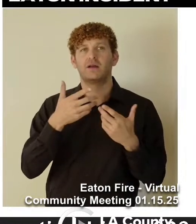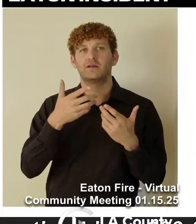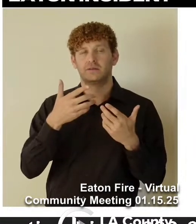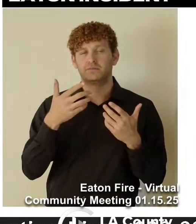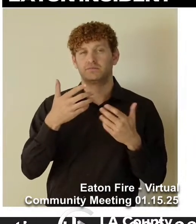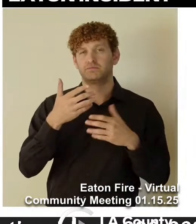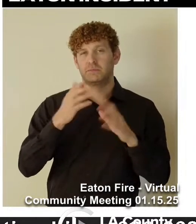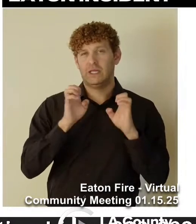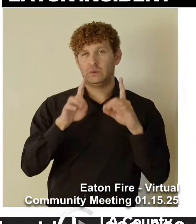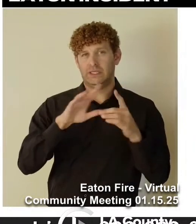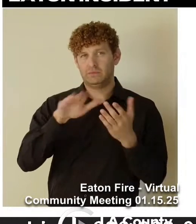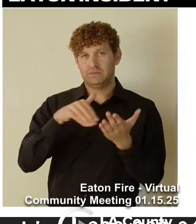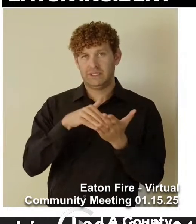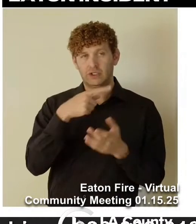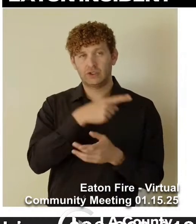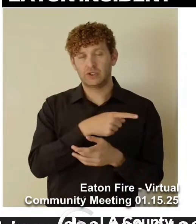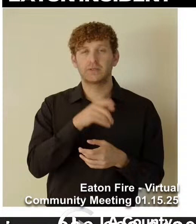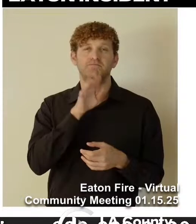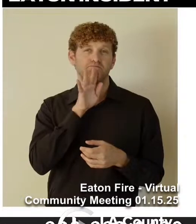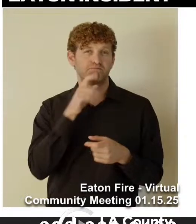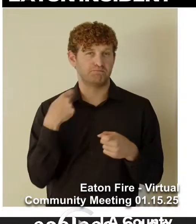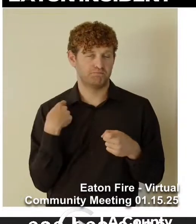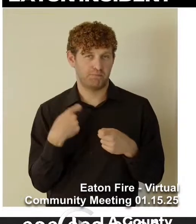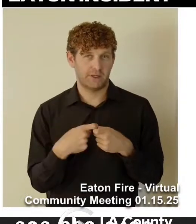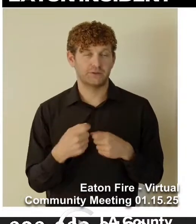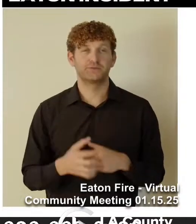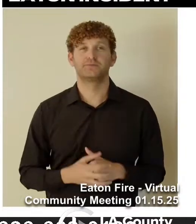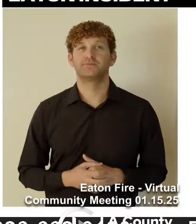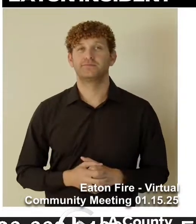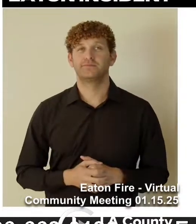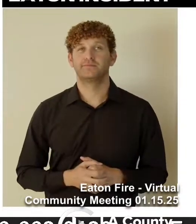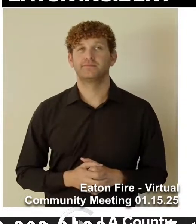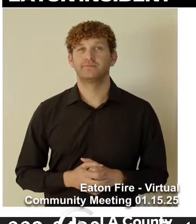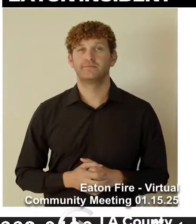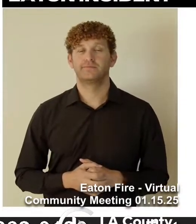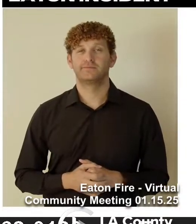tiene preguntas en español para la compañía de gas, llame al número